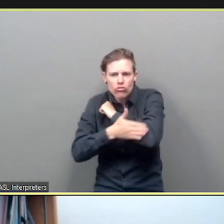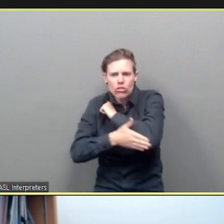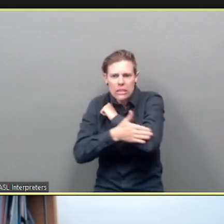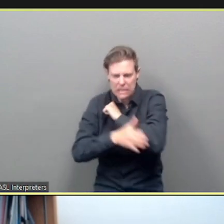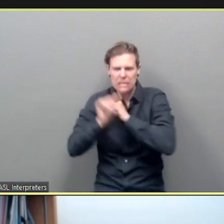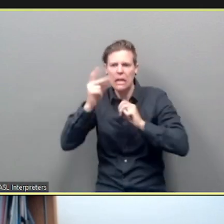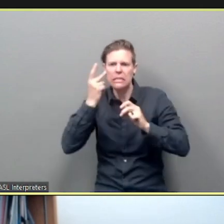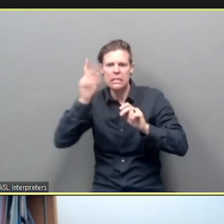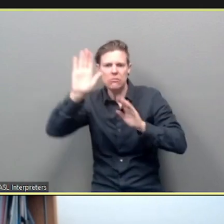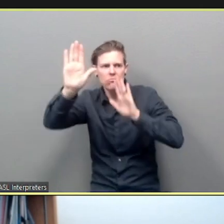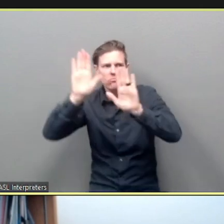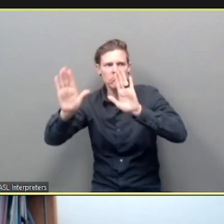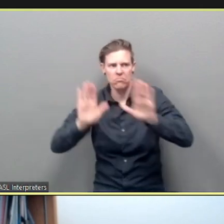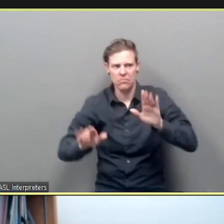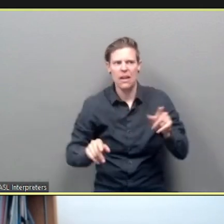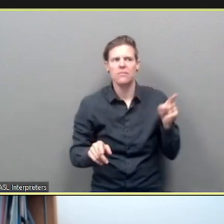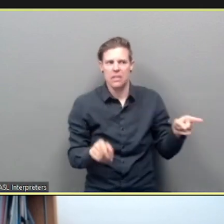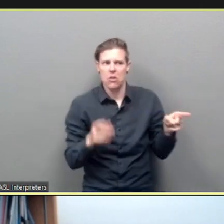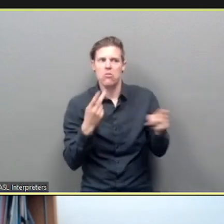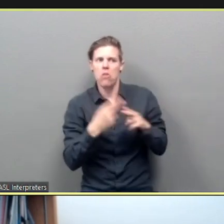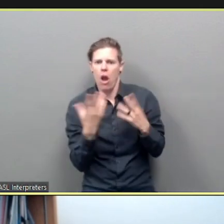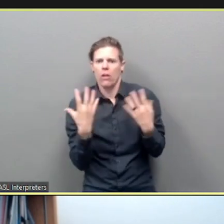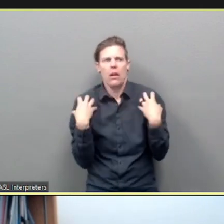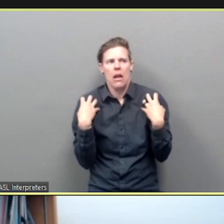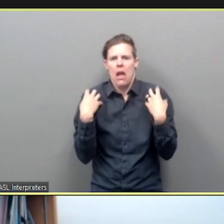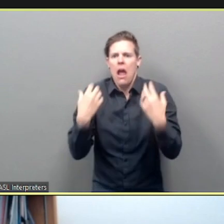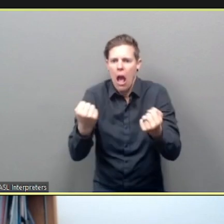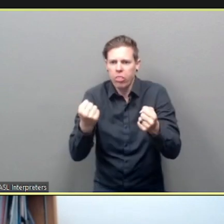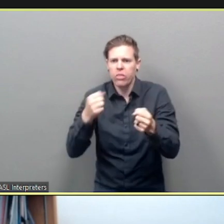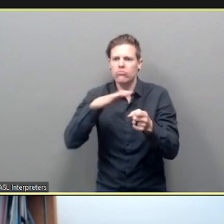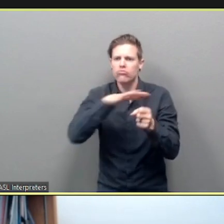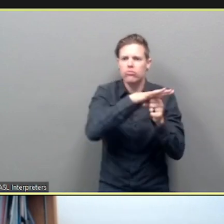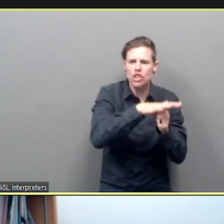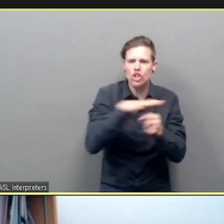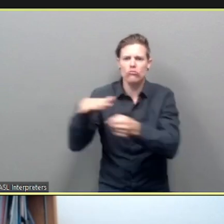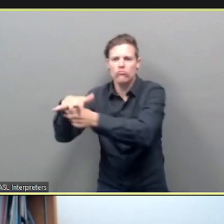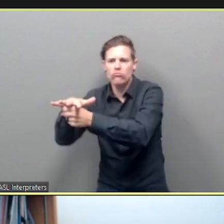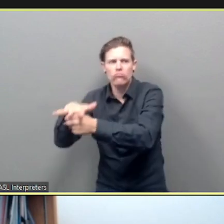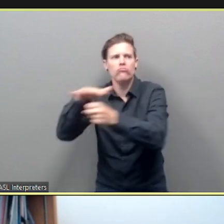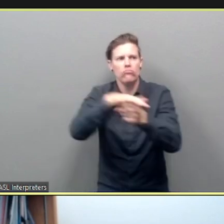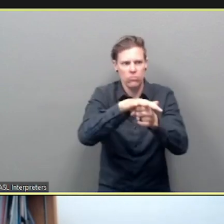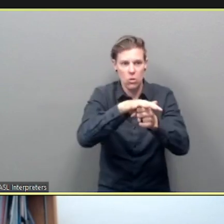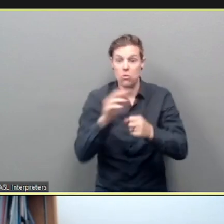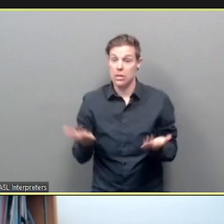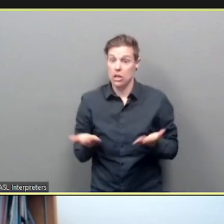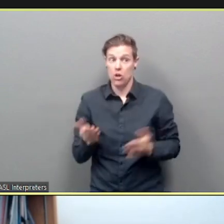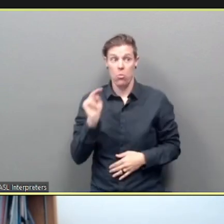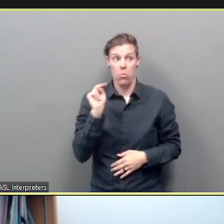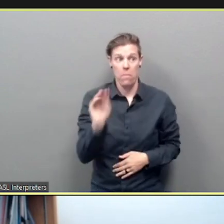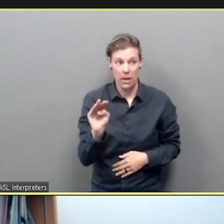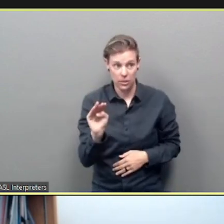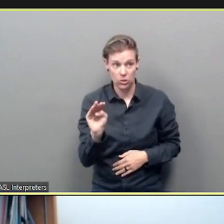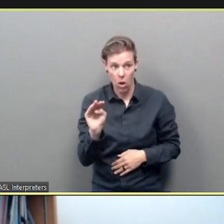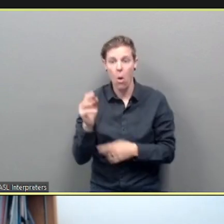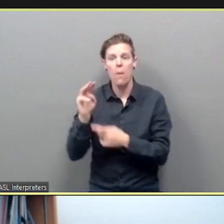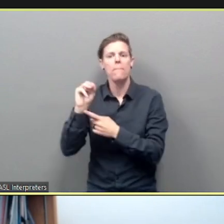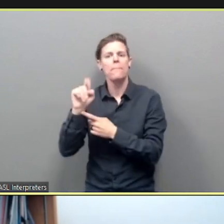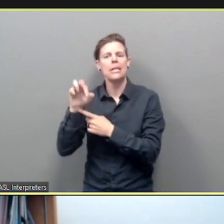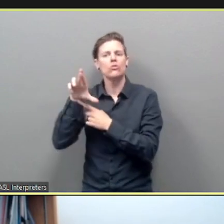by health region. So this is the New Mexico metro region, which